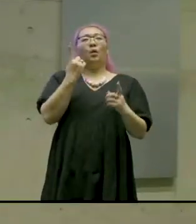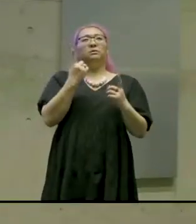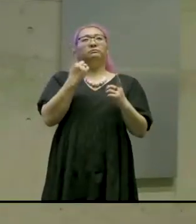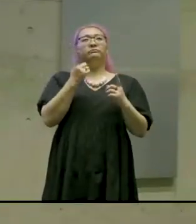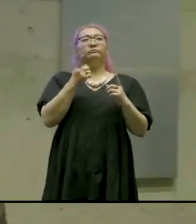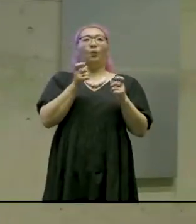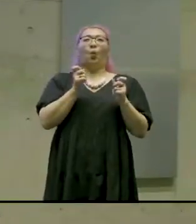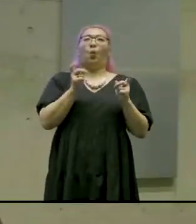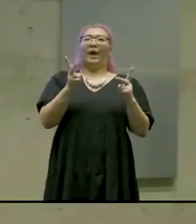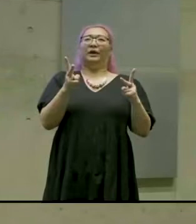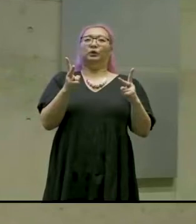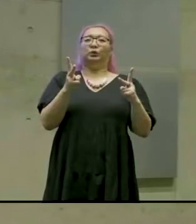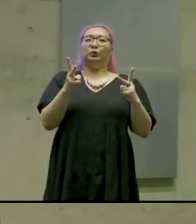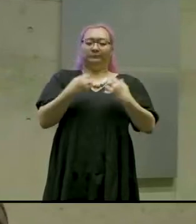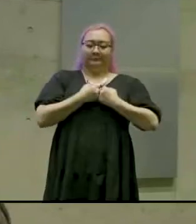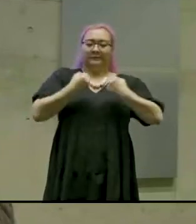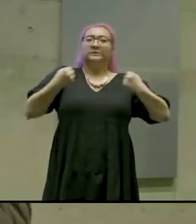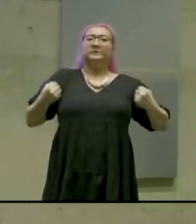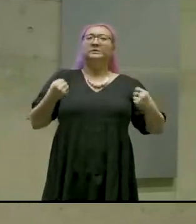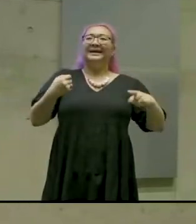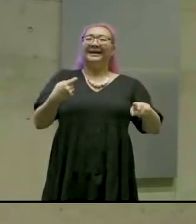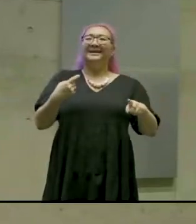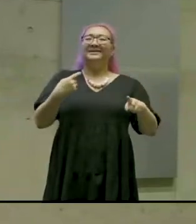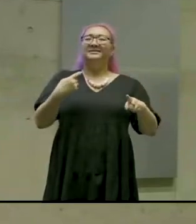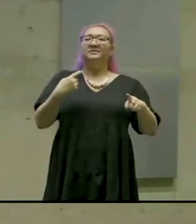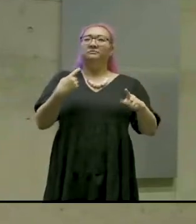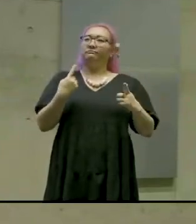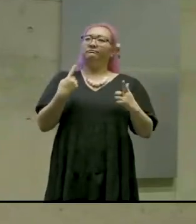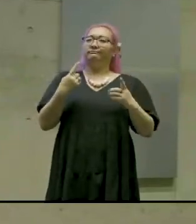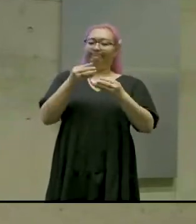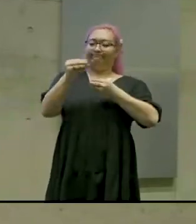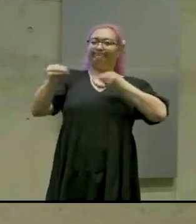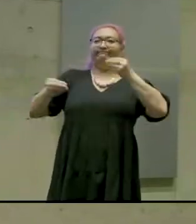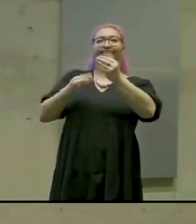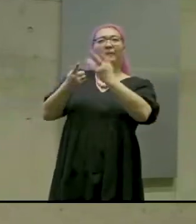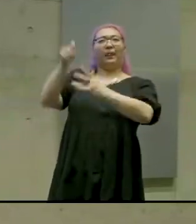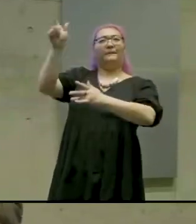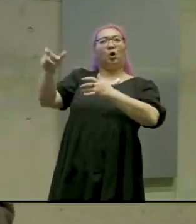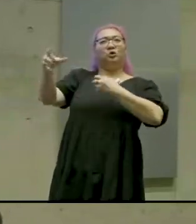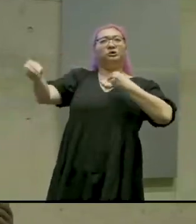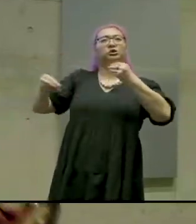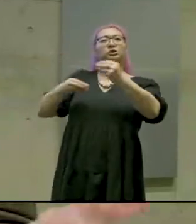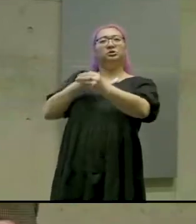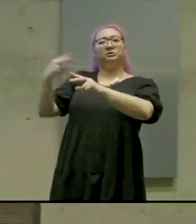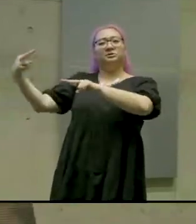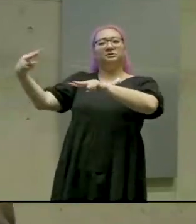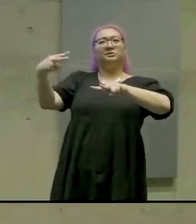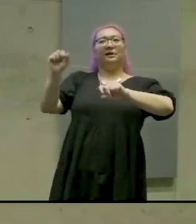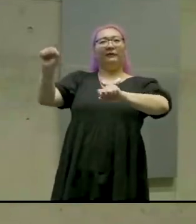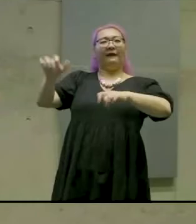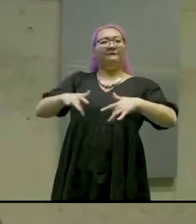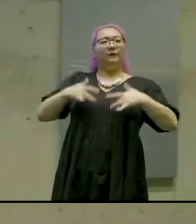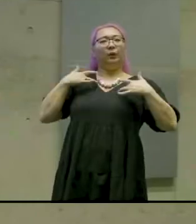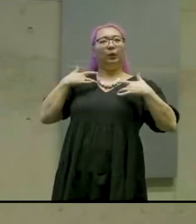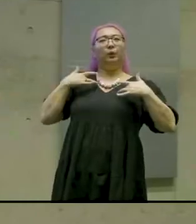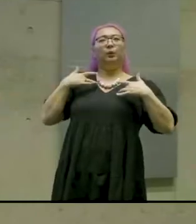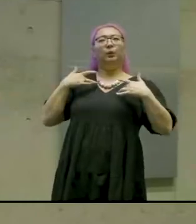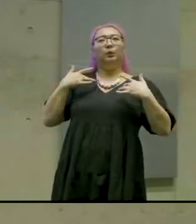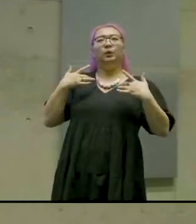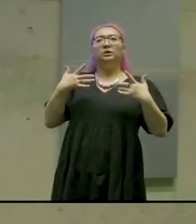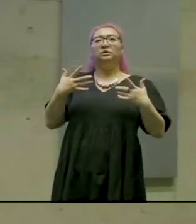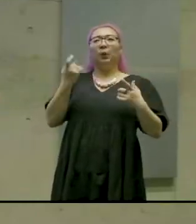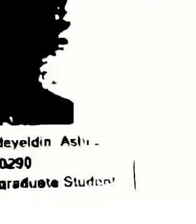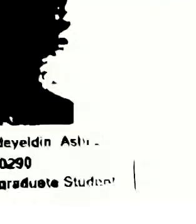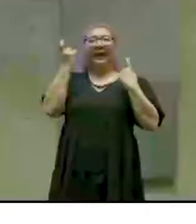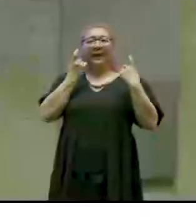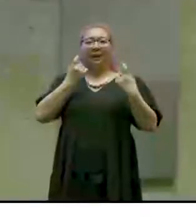of embodiment in making people aware of their own inner tensions and uncovering privileges, bias, and subconscious blind spots.